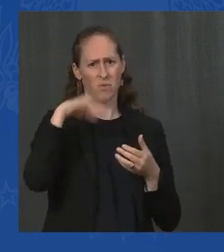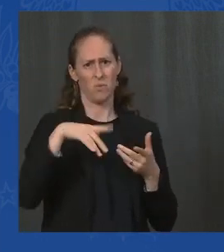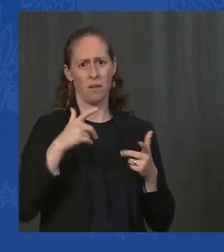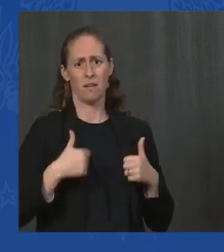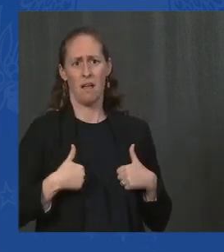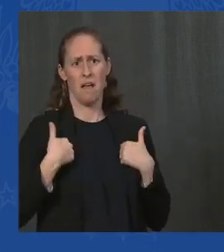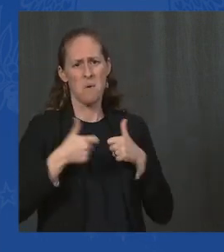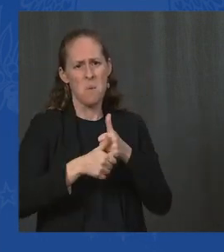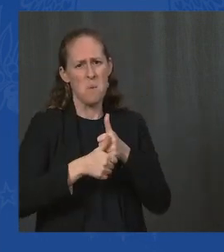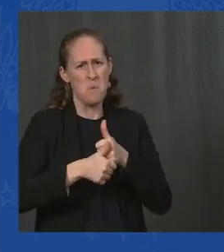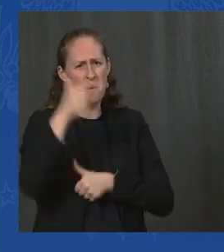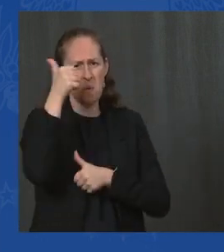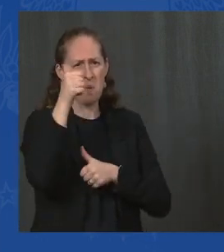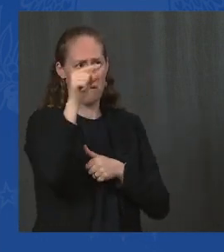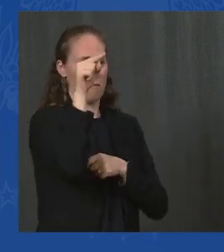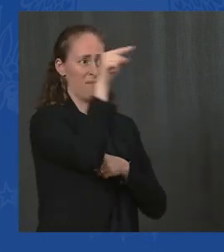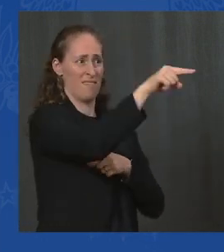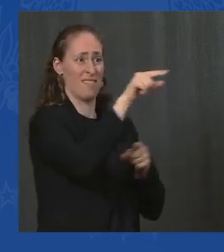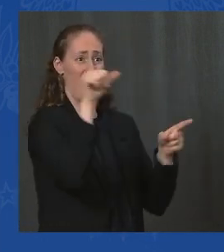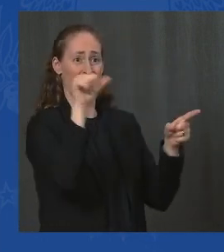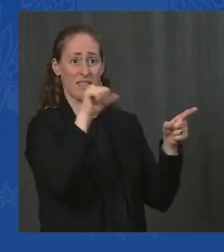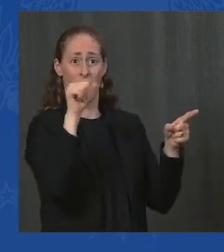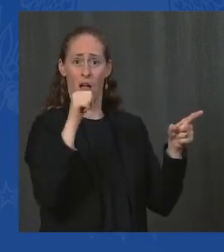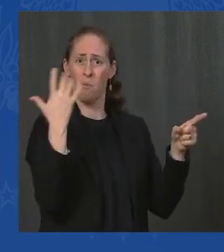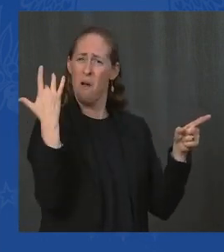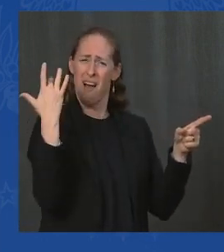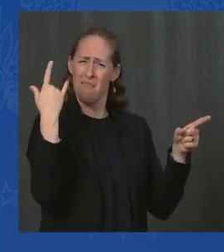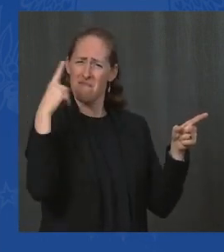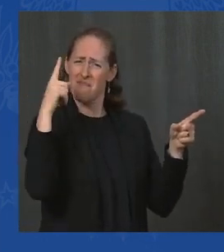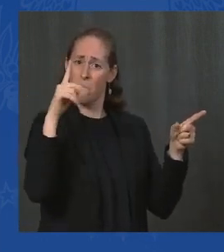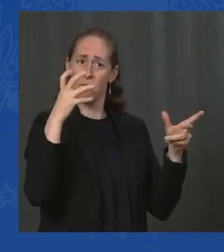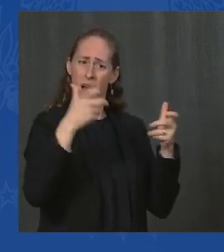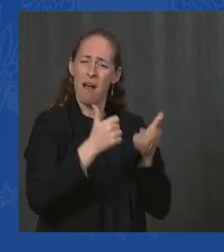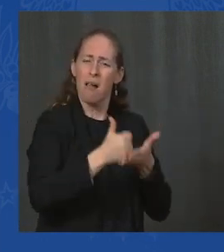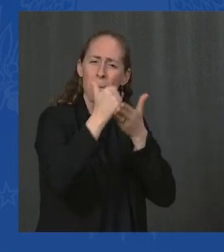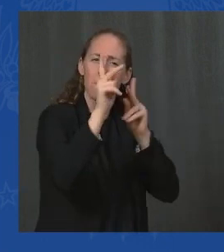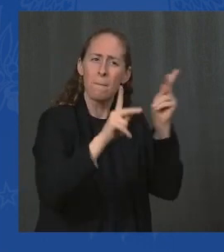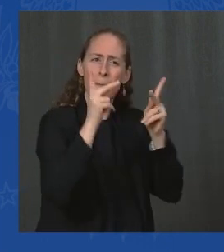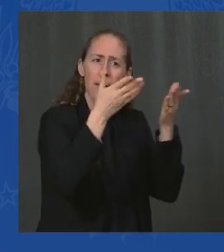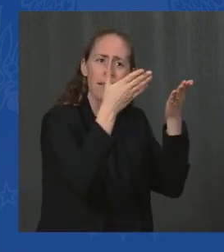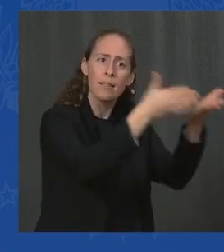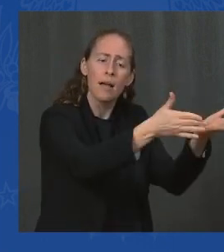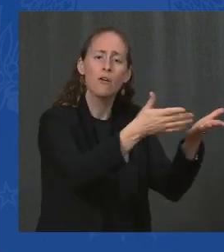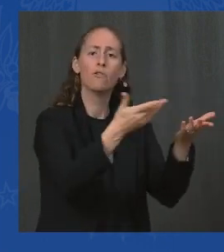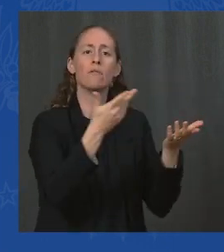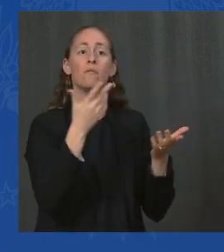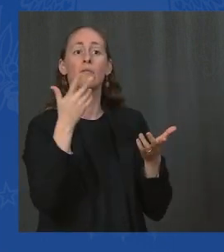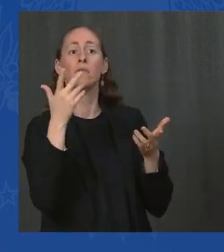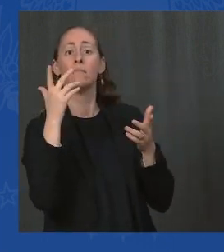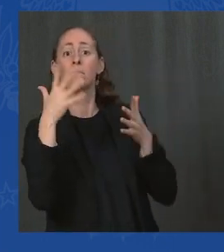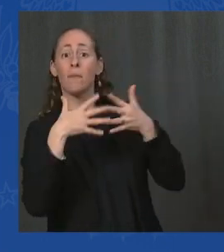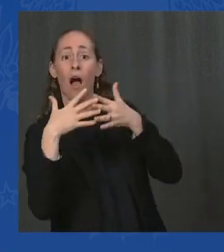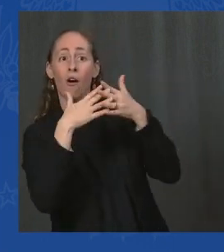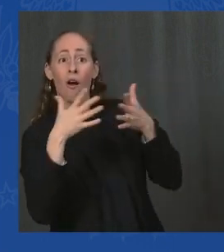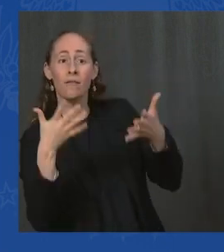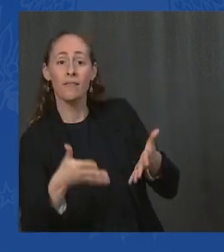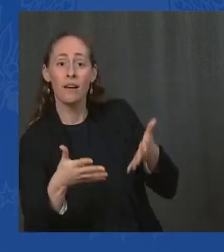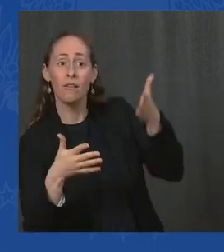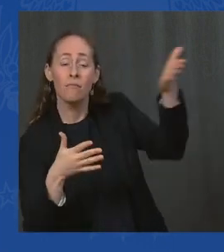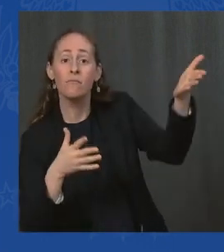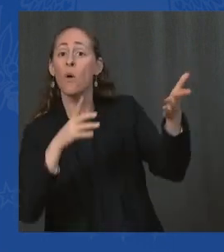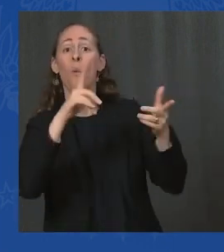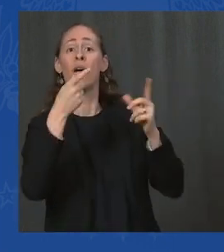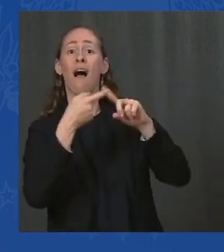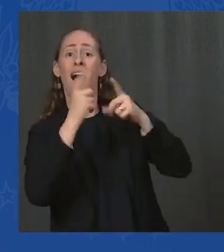Afghans who helped us, citizens of our allies and partners and others on board planes and out of the country. And they did